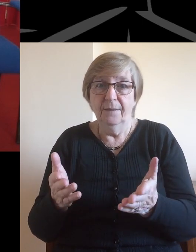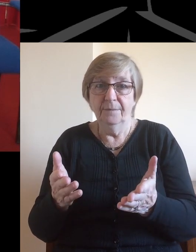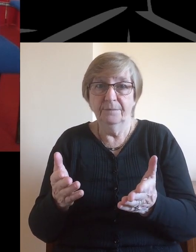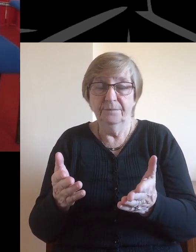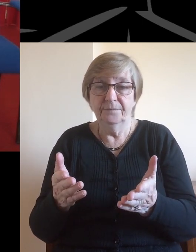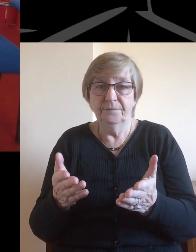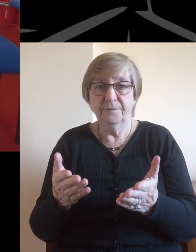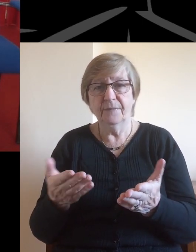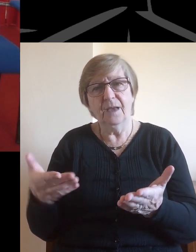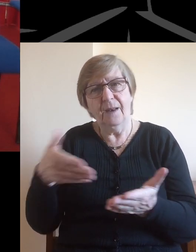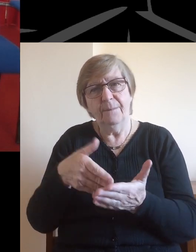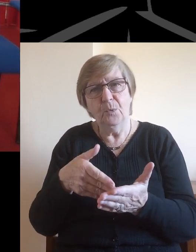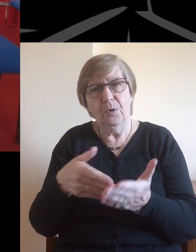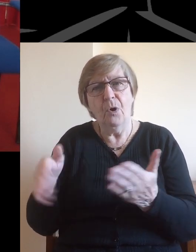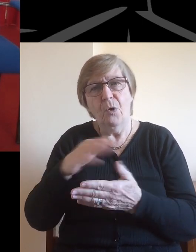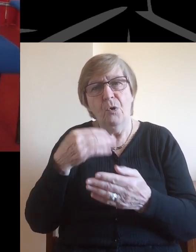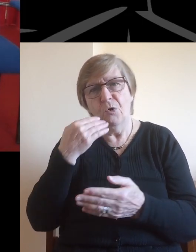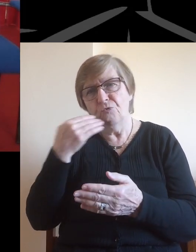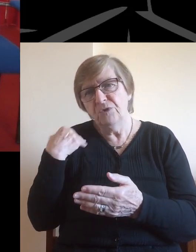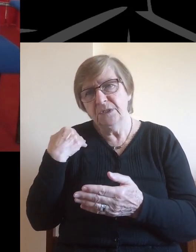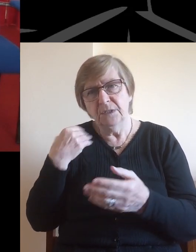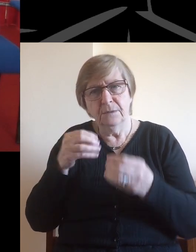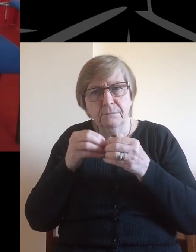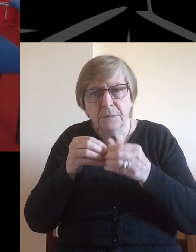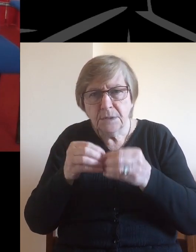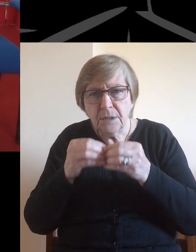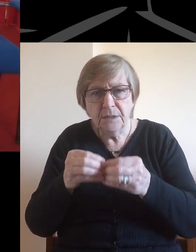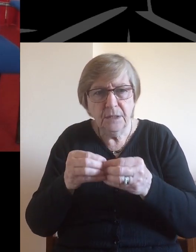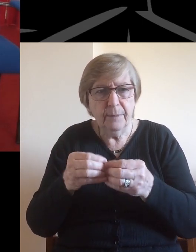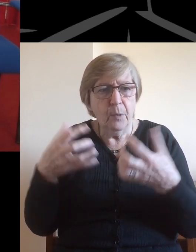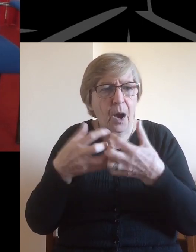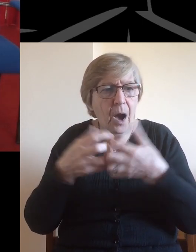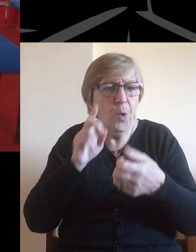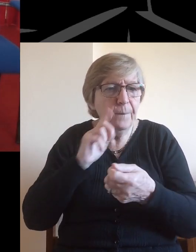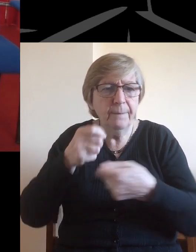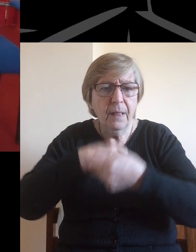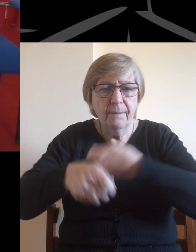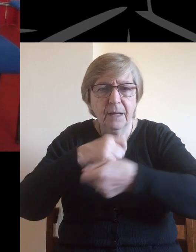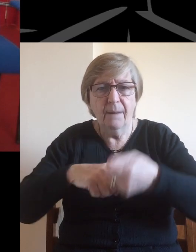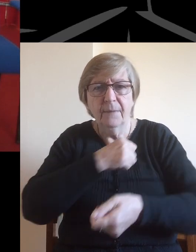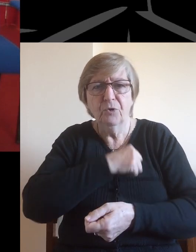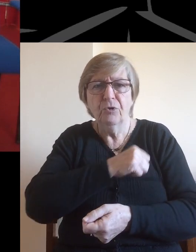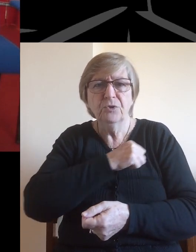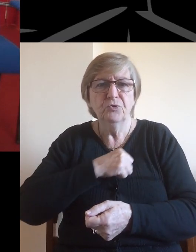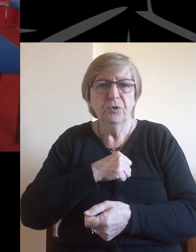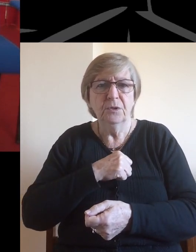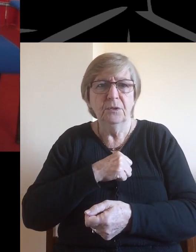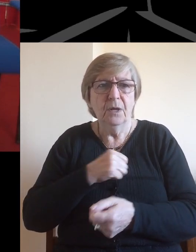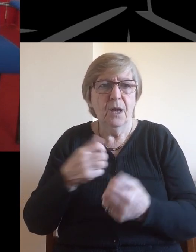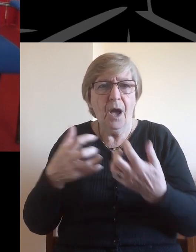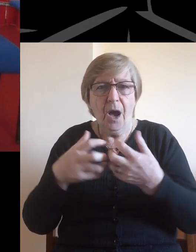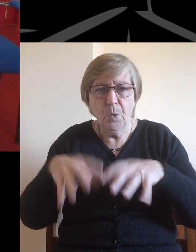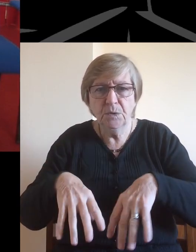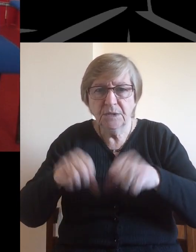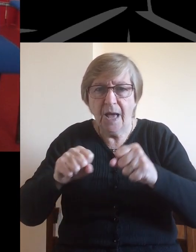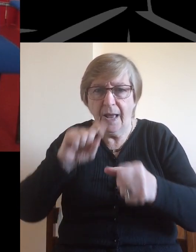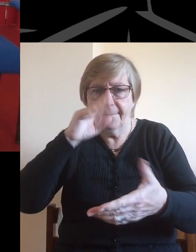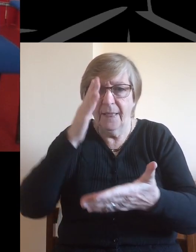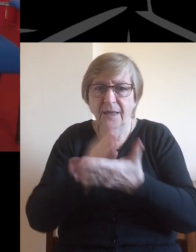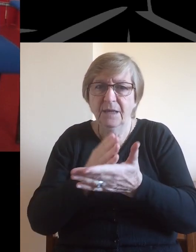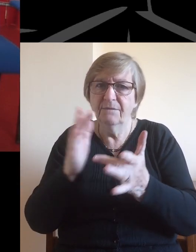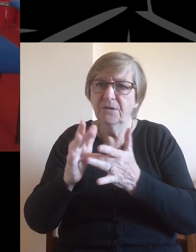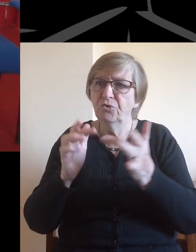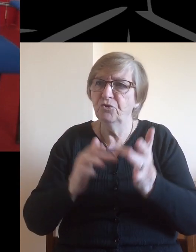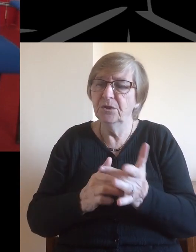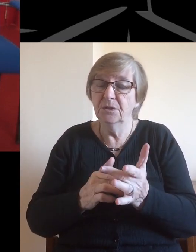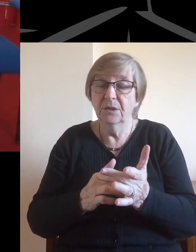And furthermore, all recent studies about how people become Christians, how people come to faith, have shown that the way that most people